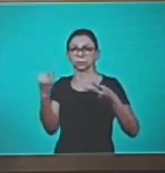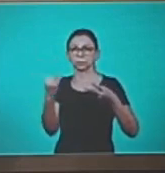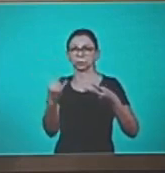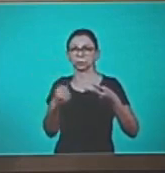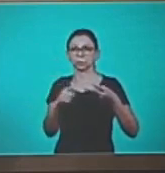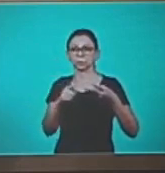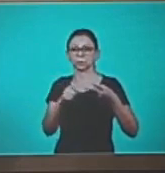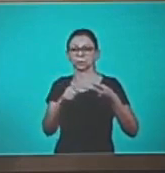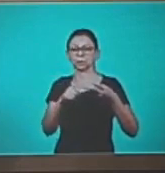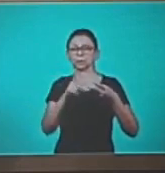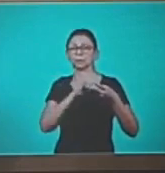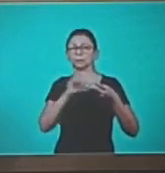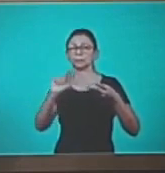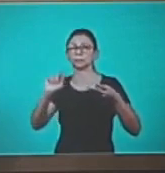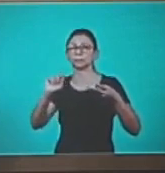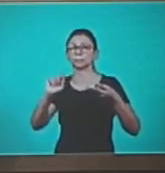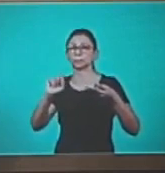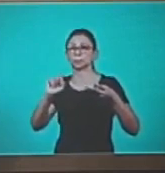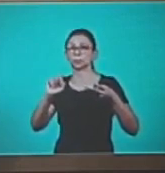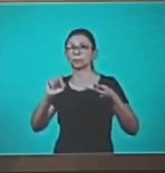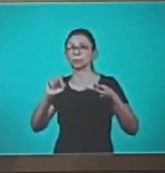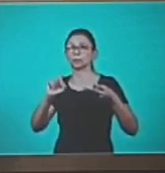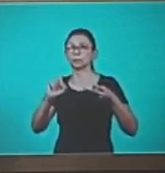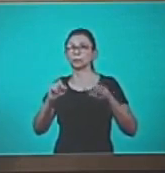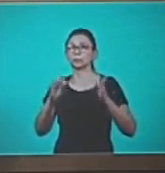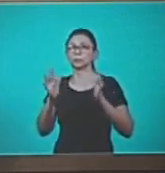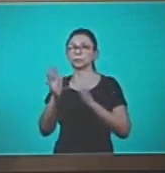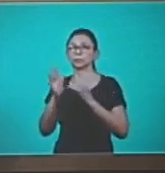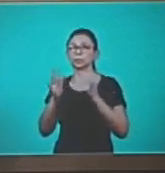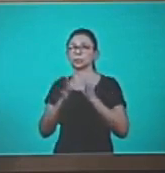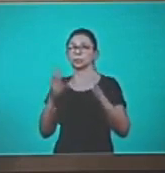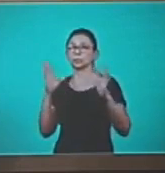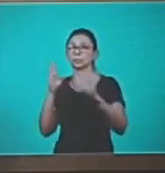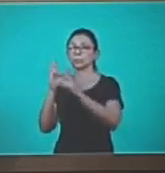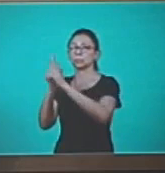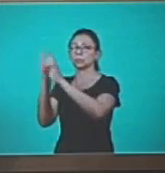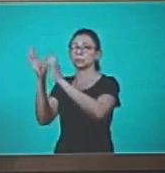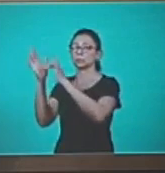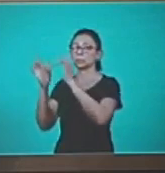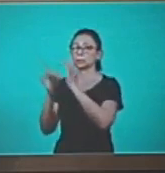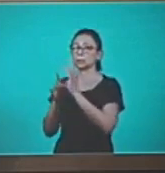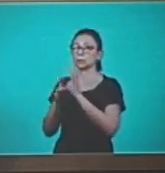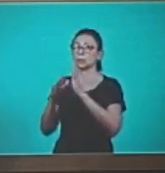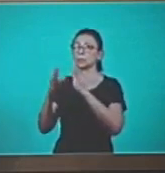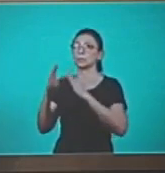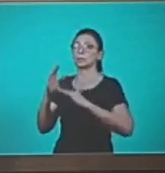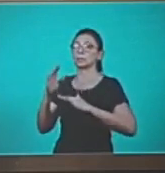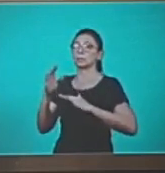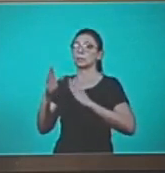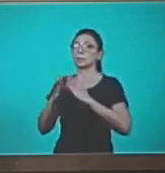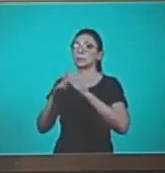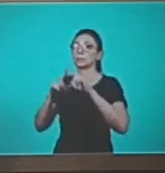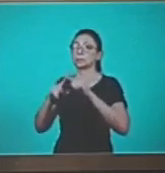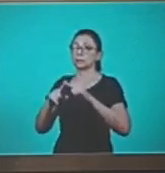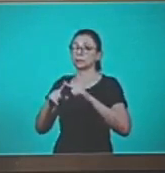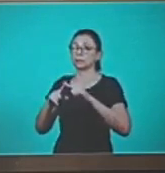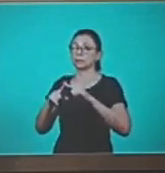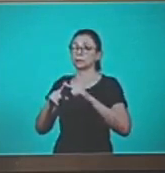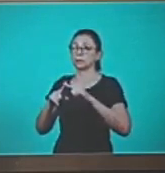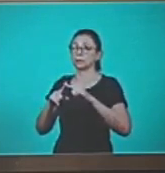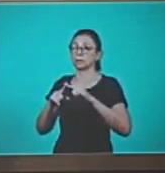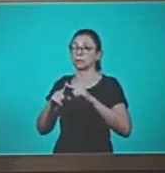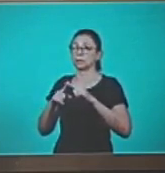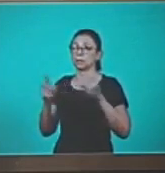time, is speaking about a marriage, which is the meeting with the Lord Jesus and the church. The church is the bride. Jesus is the